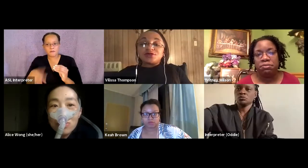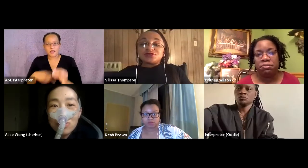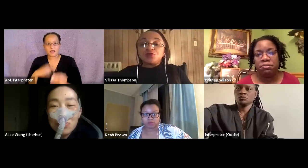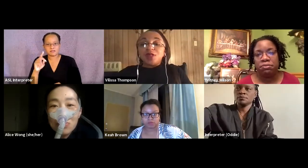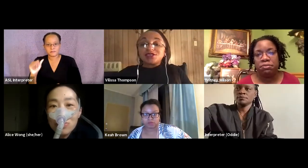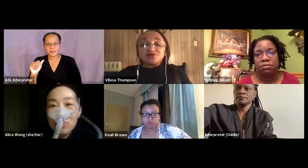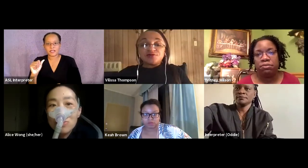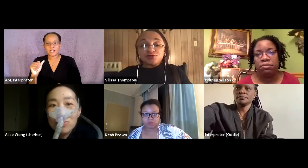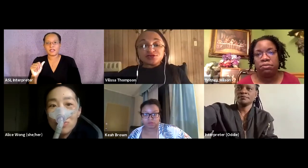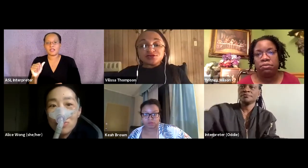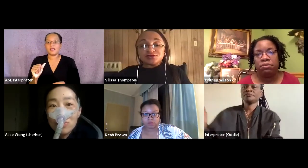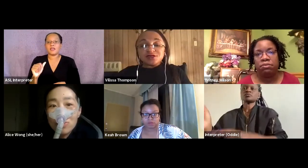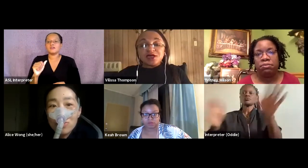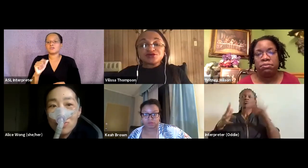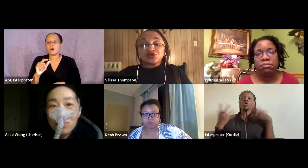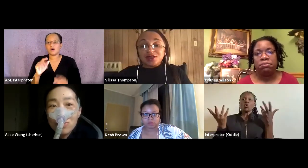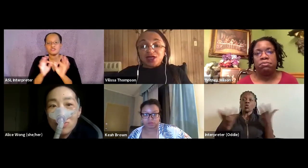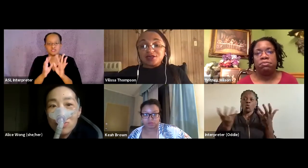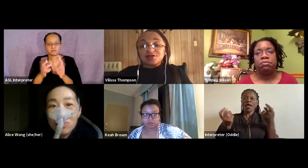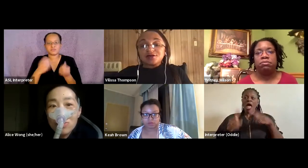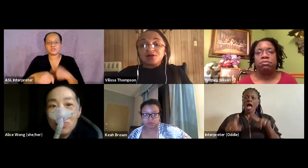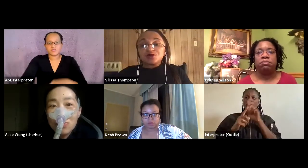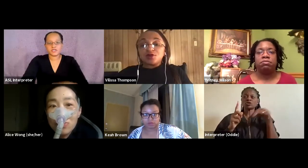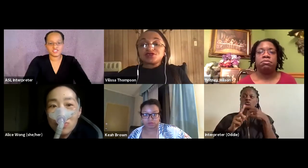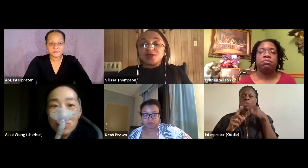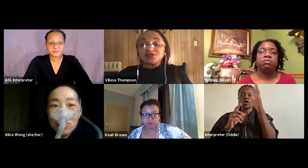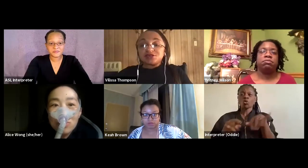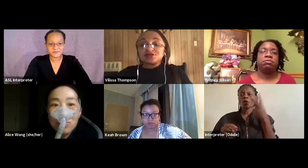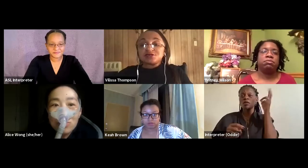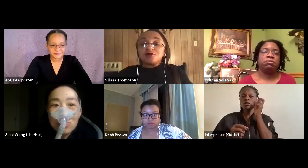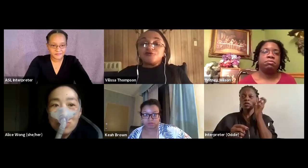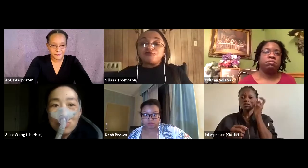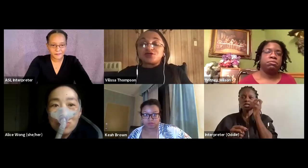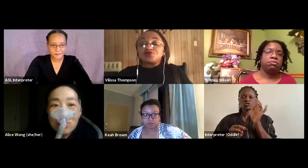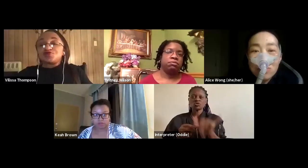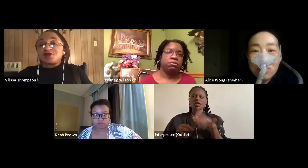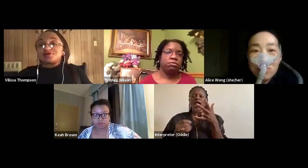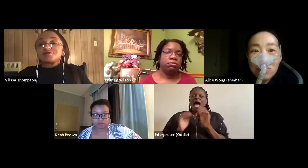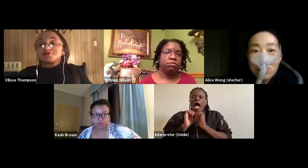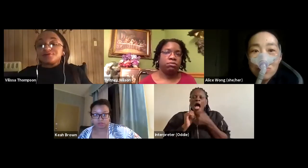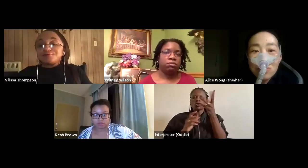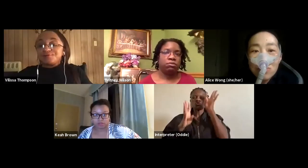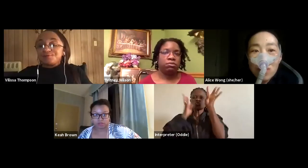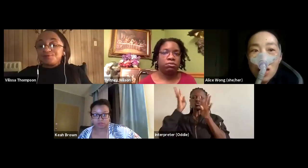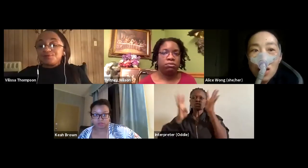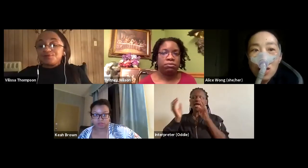from listening to Black disabled voices and strategizing how to create spaces for these perspectives?